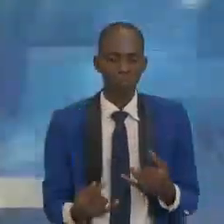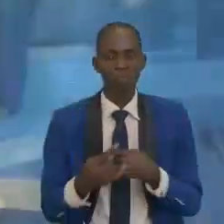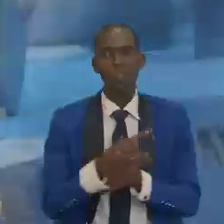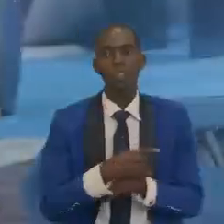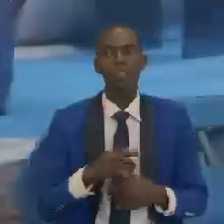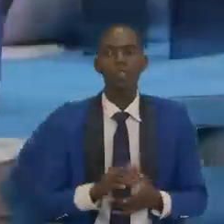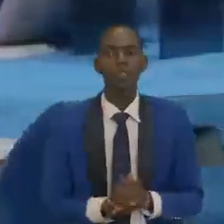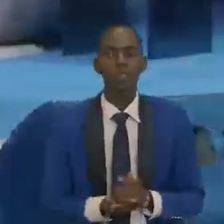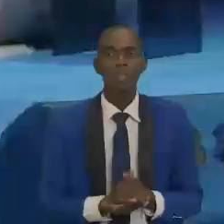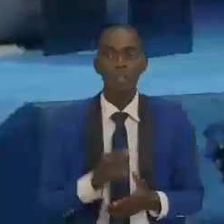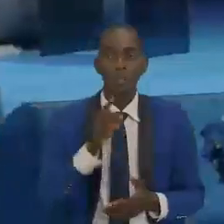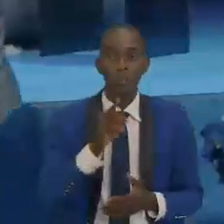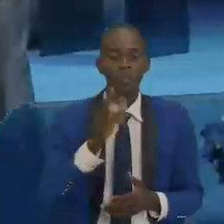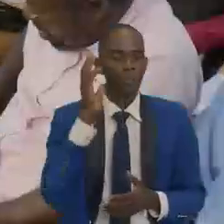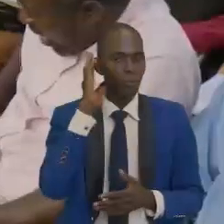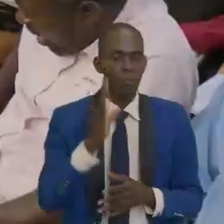You will receive.